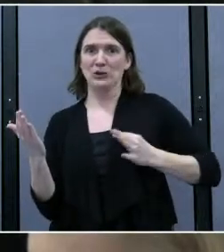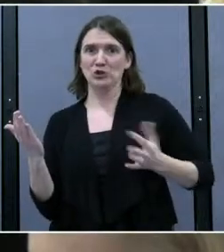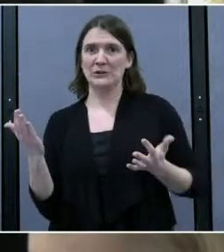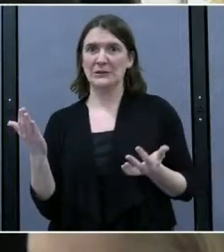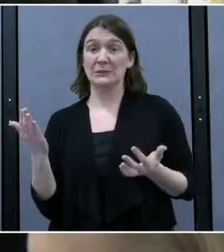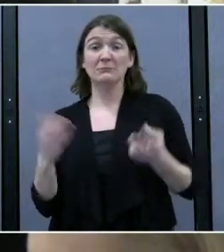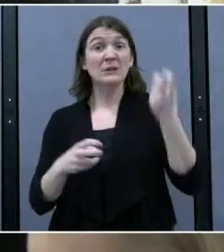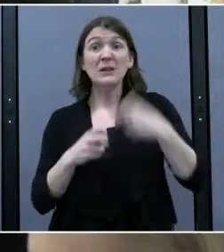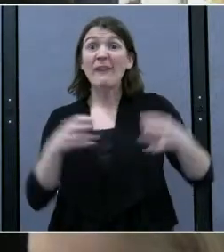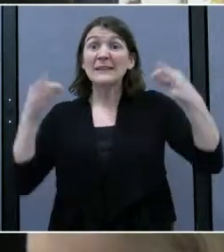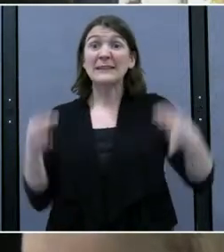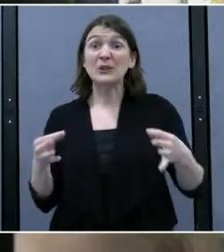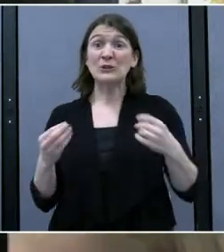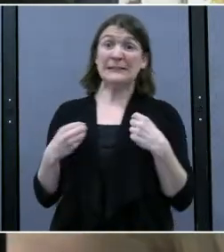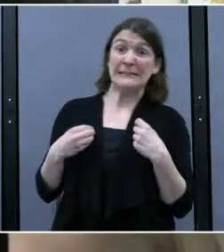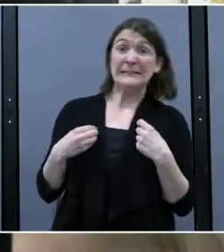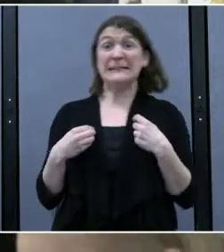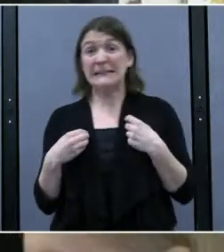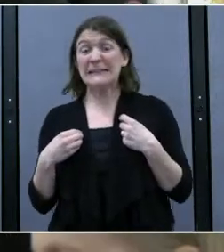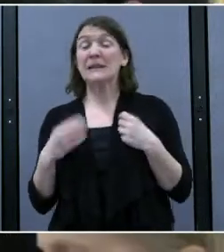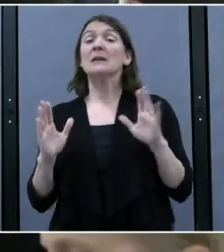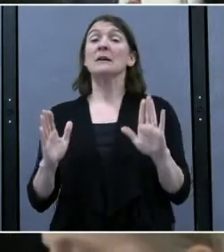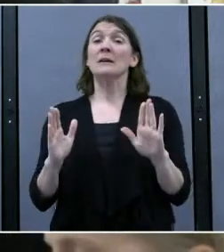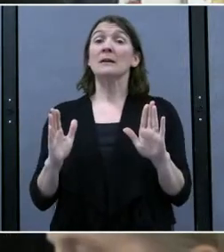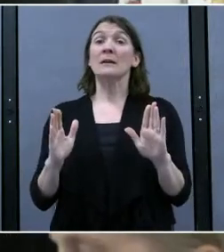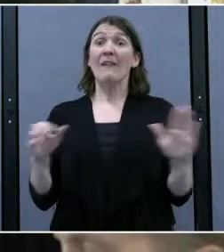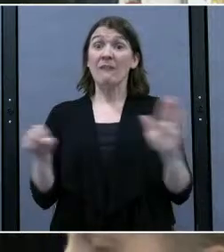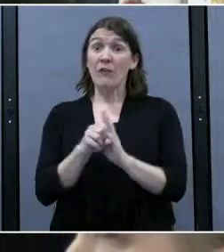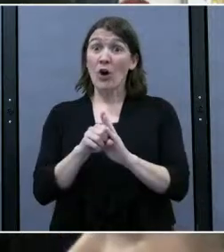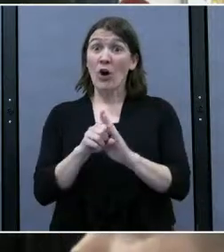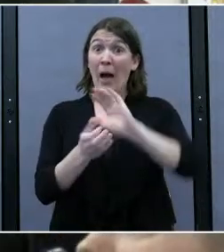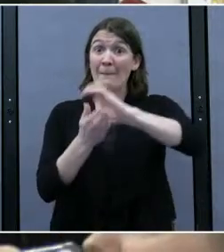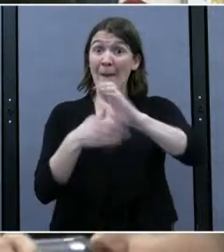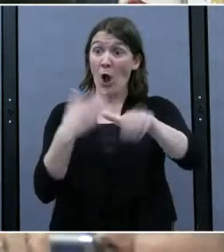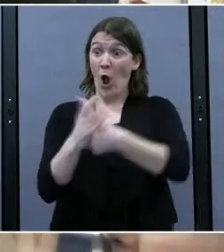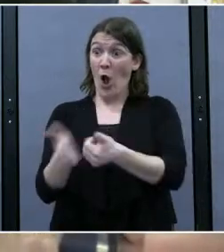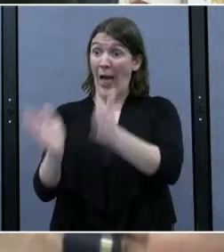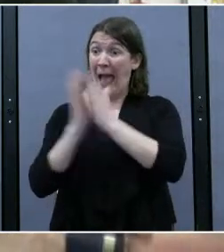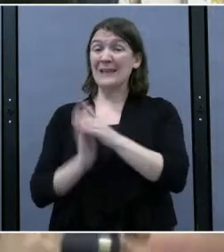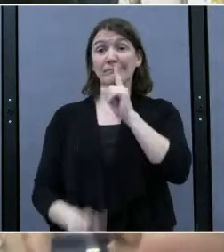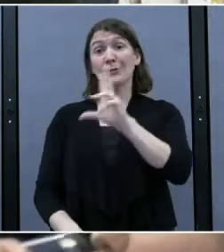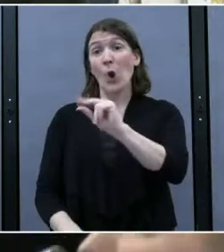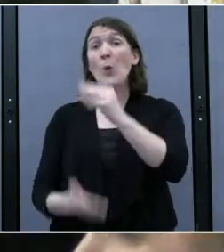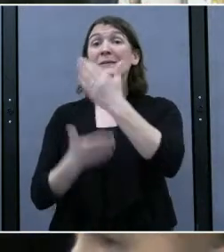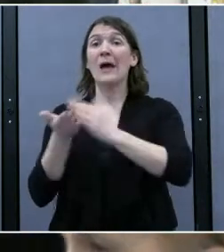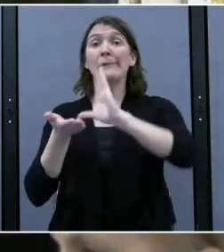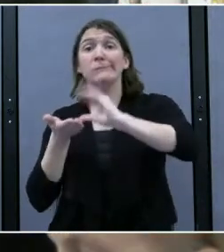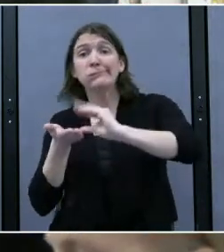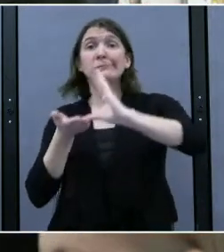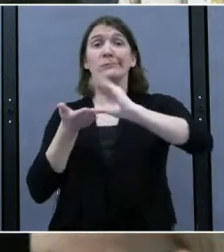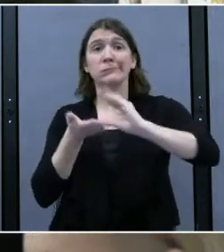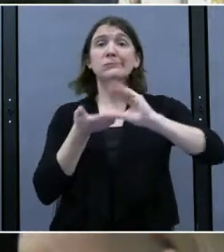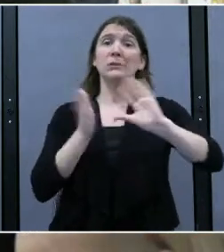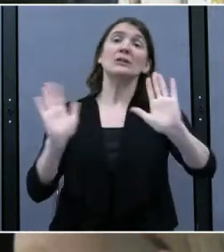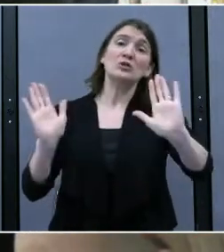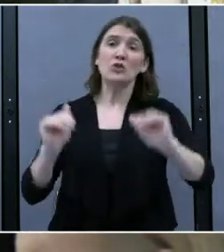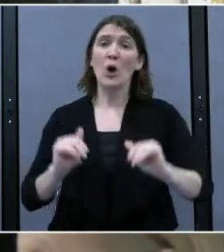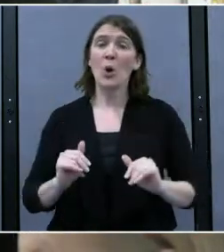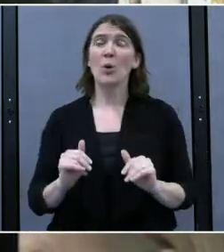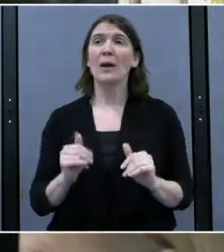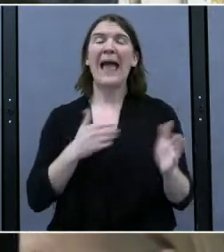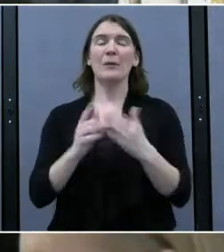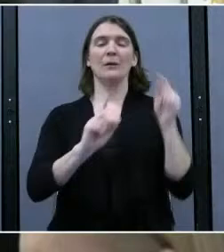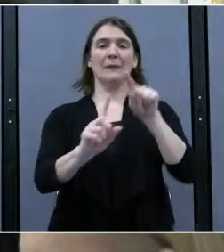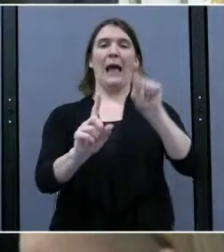It was tough to choose, and they didn't give the amount of money to all of the people for what they asked. That's that.